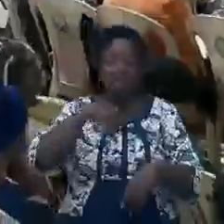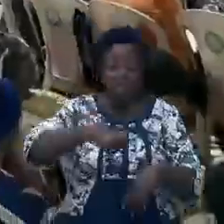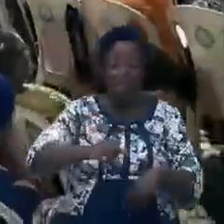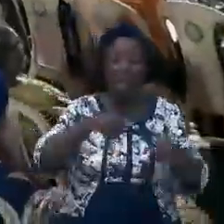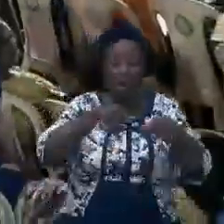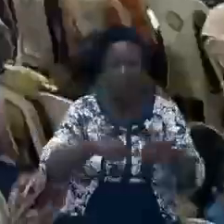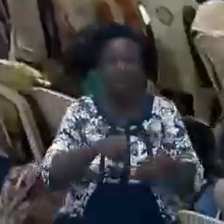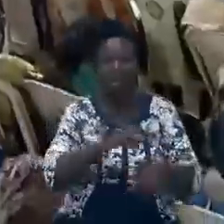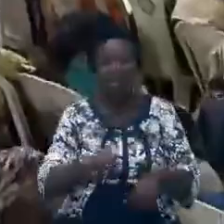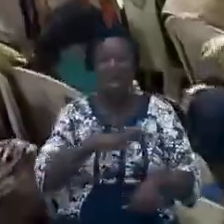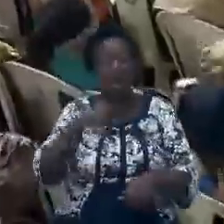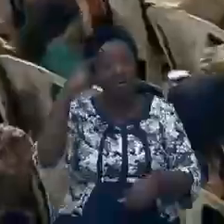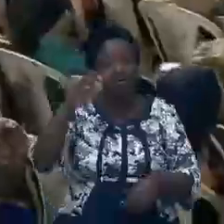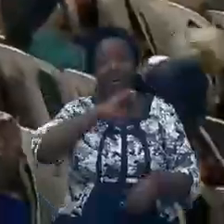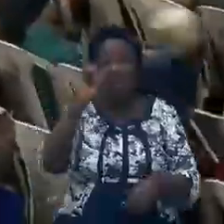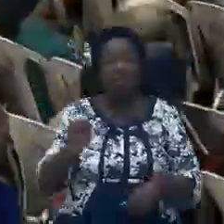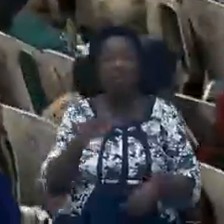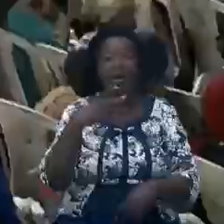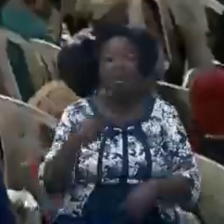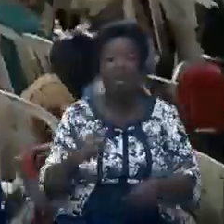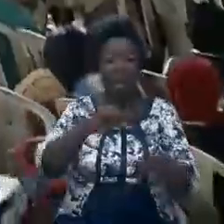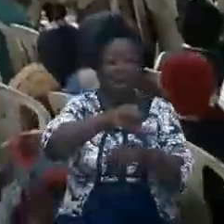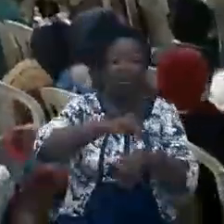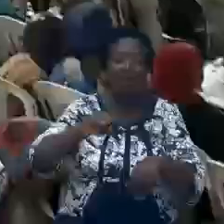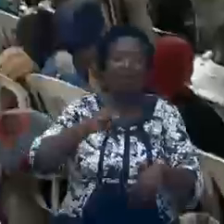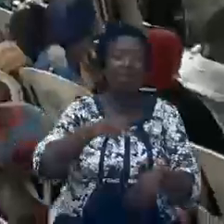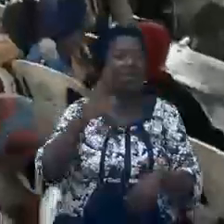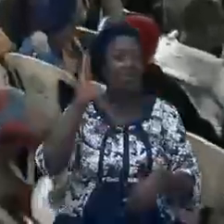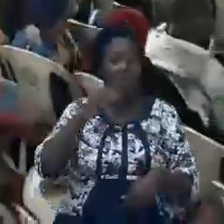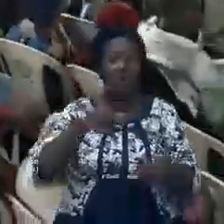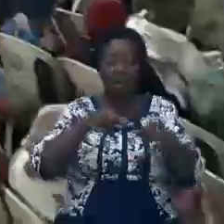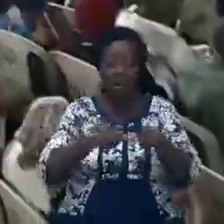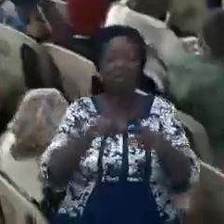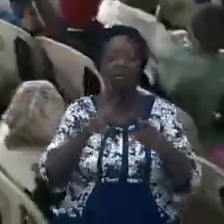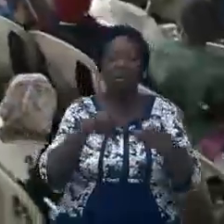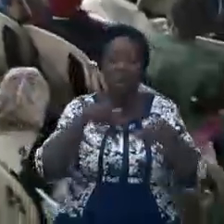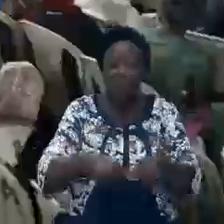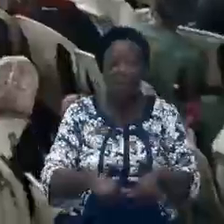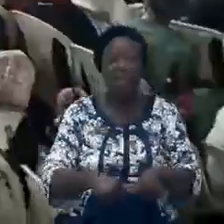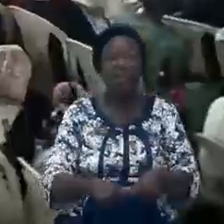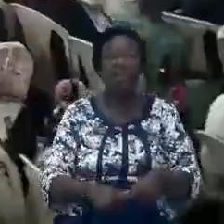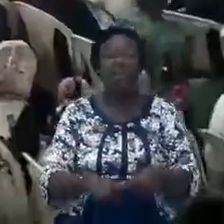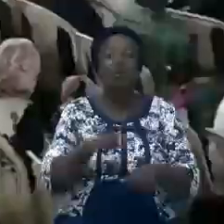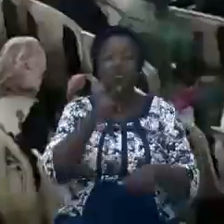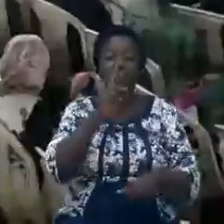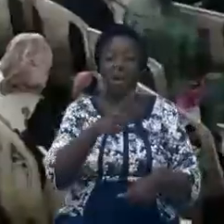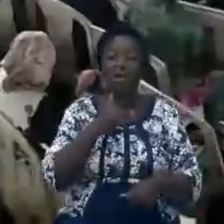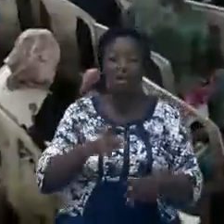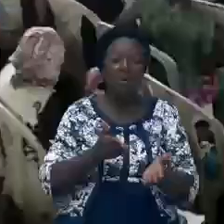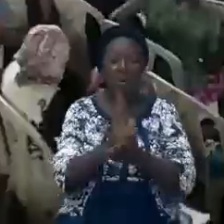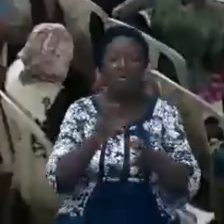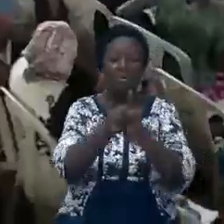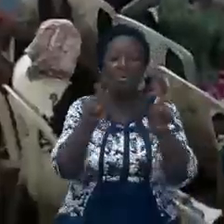And today, the anointing is still abiding. And forever, the anointing will keep